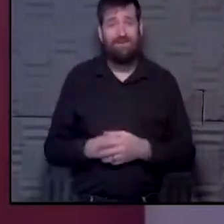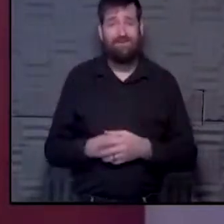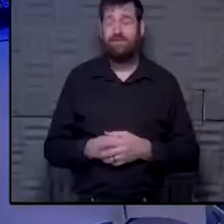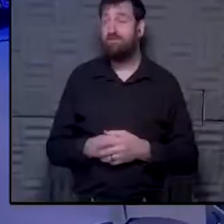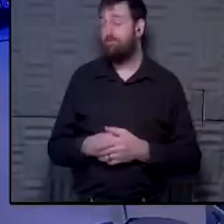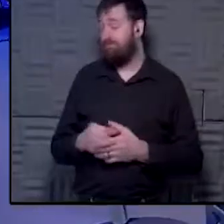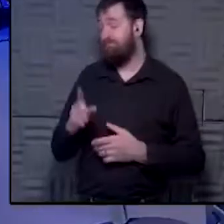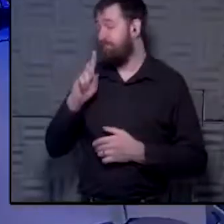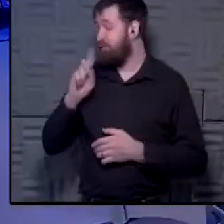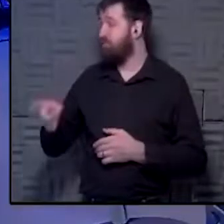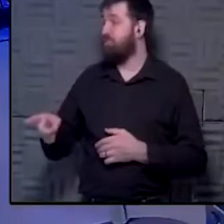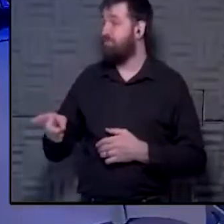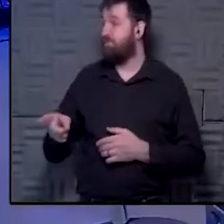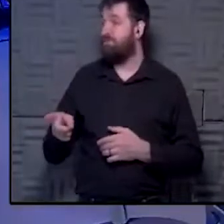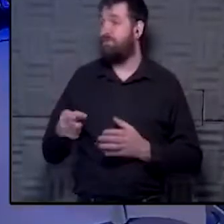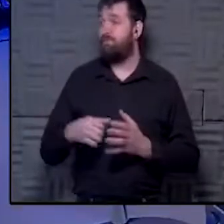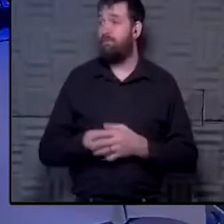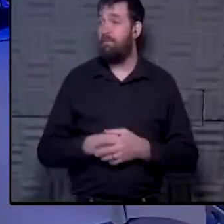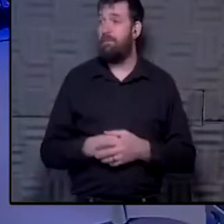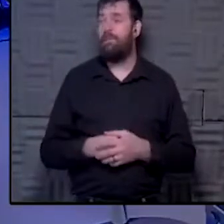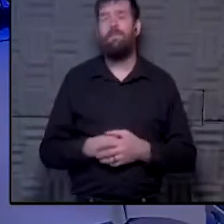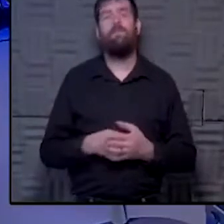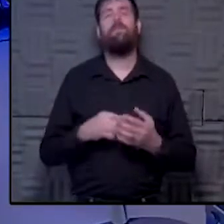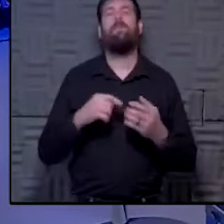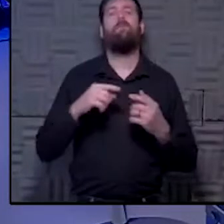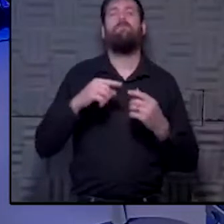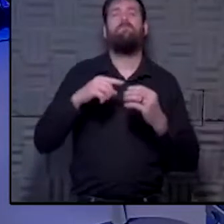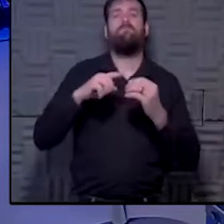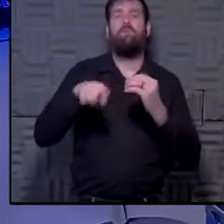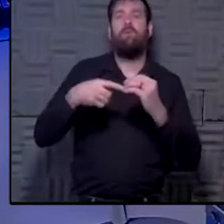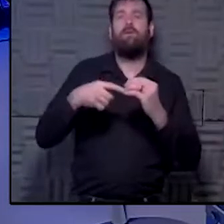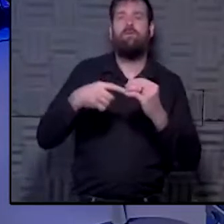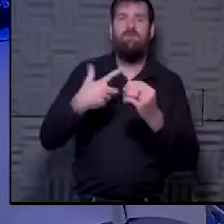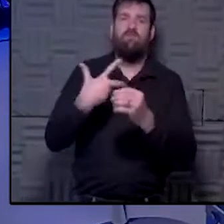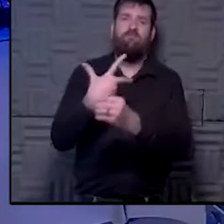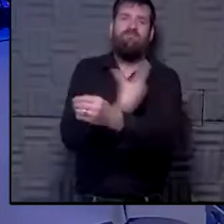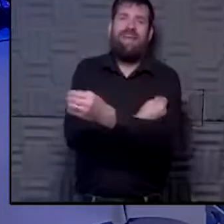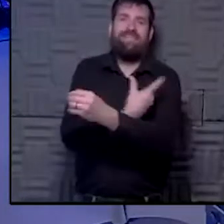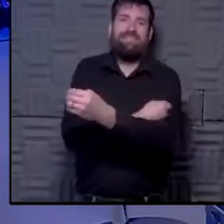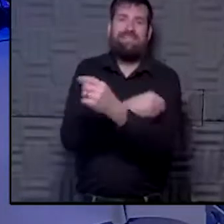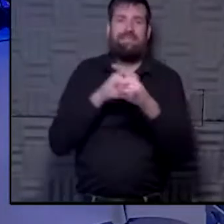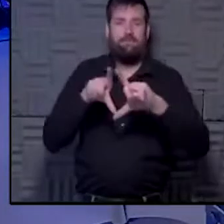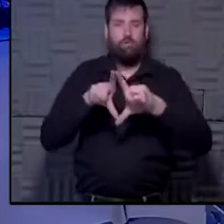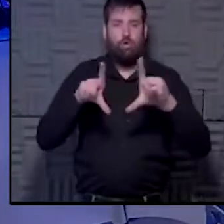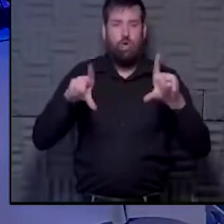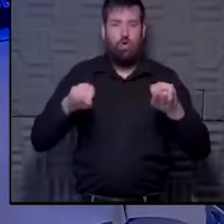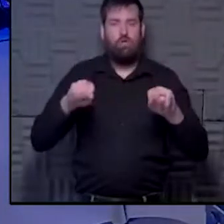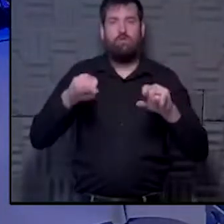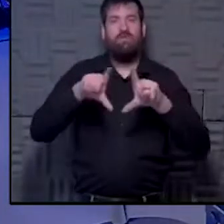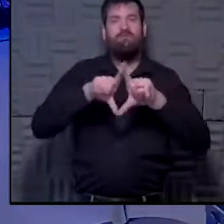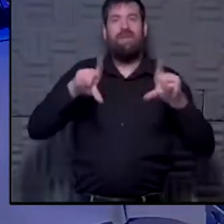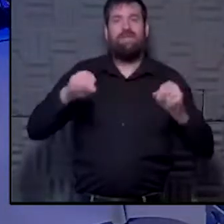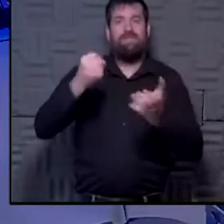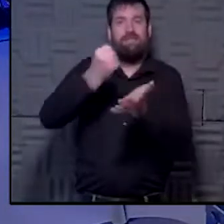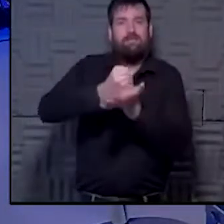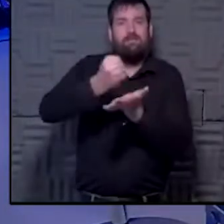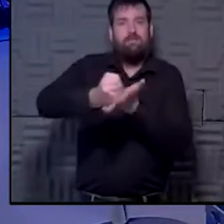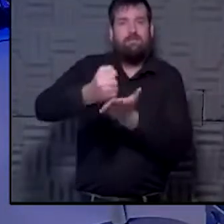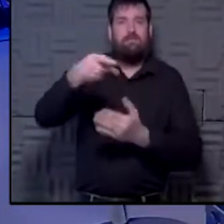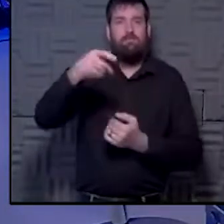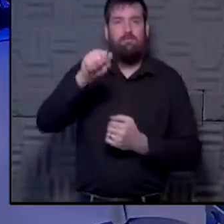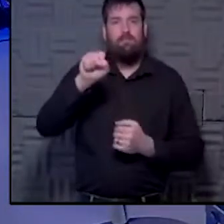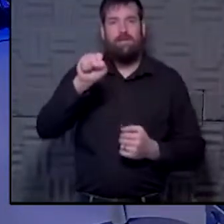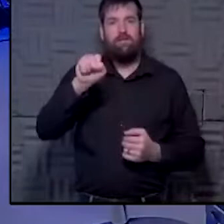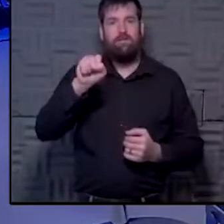It's so true. in So close vicinity. what about a vaccine card? What do you guys think? Vaccine passport. Should we do that?